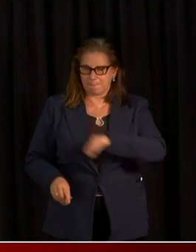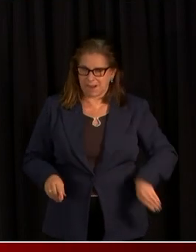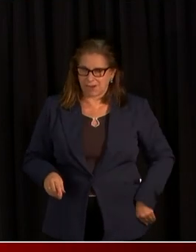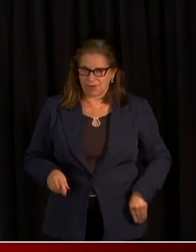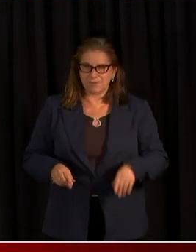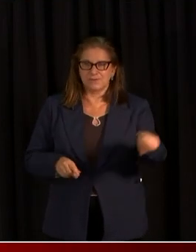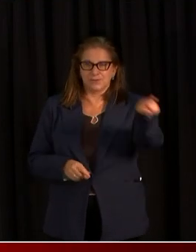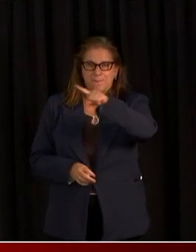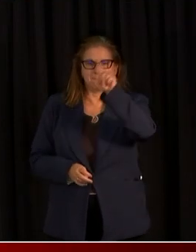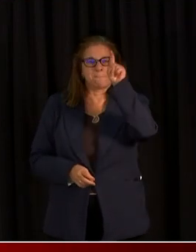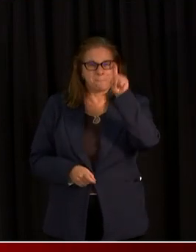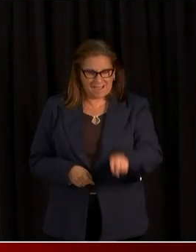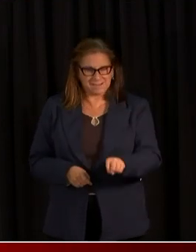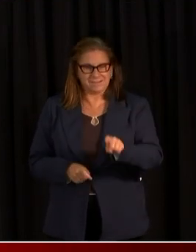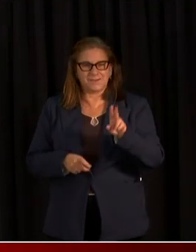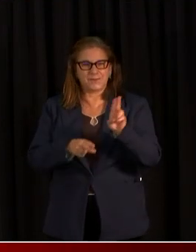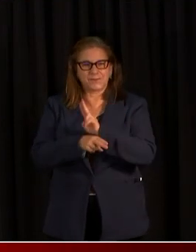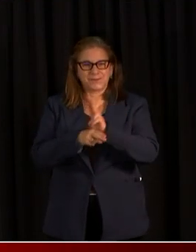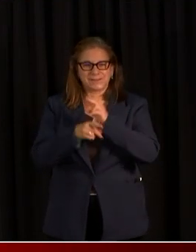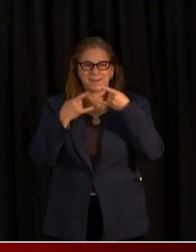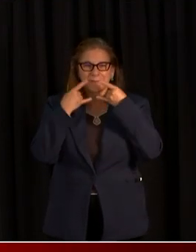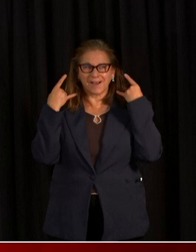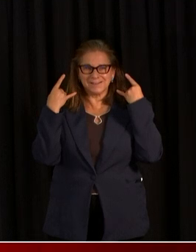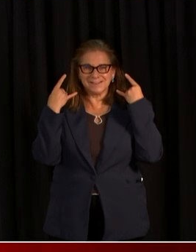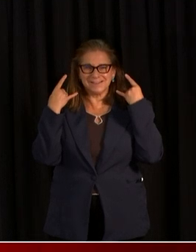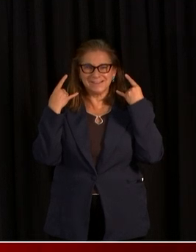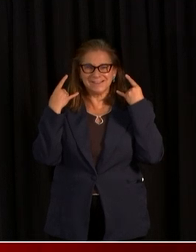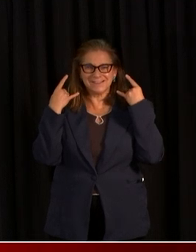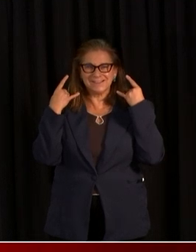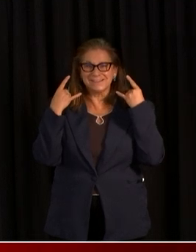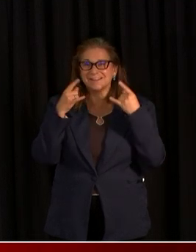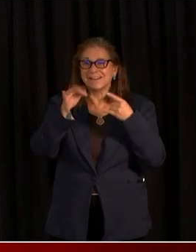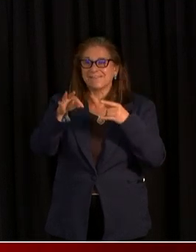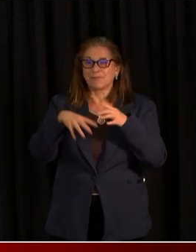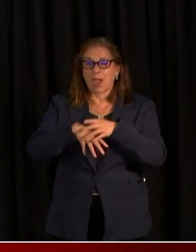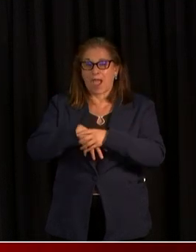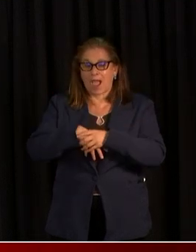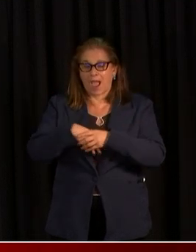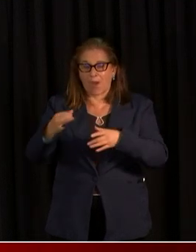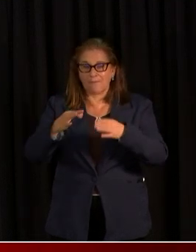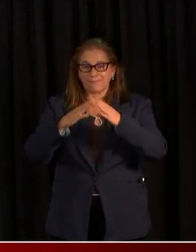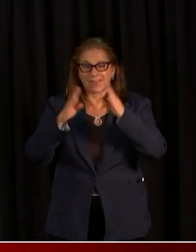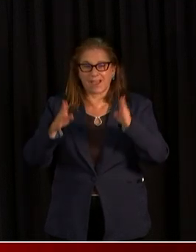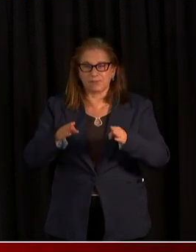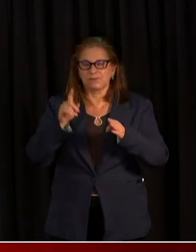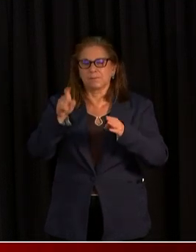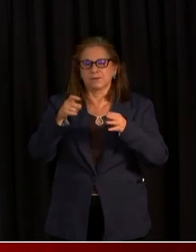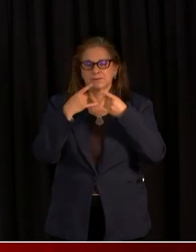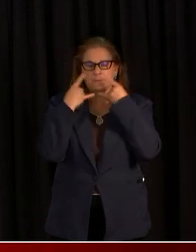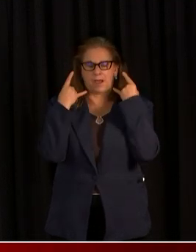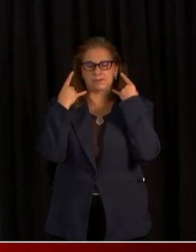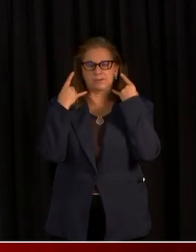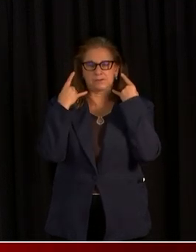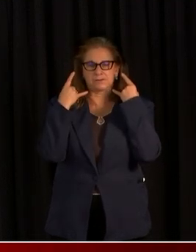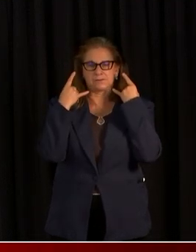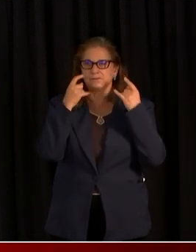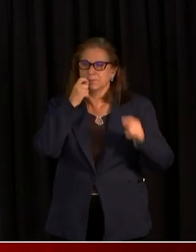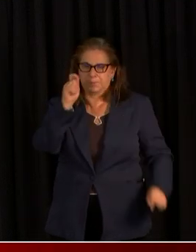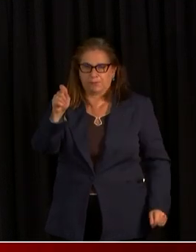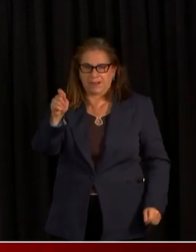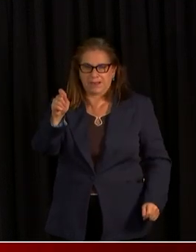it says is if you leave home, you should wear a mask. The mayor's order lays out some